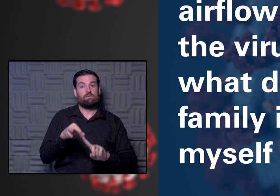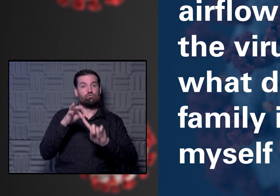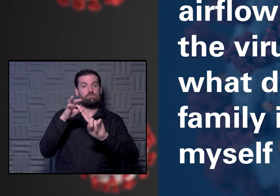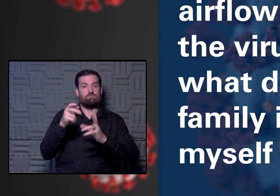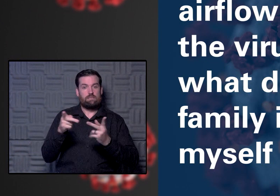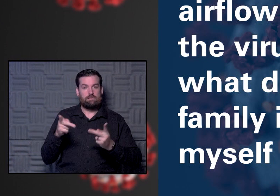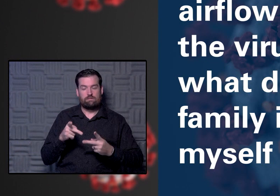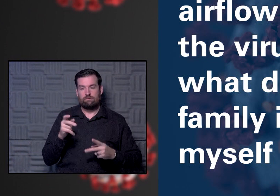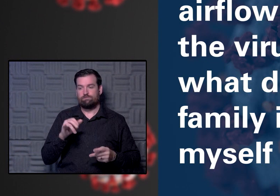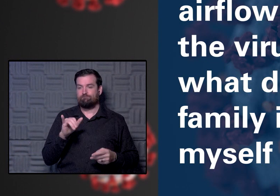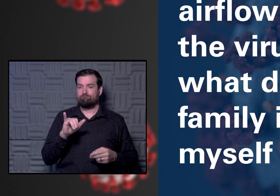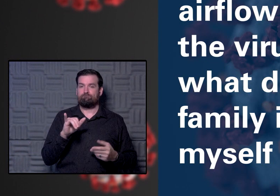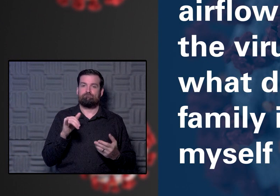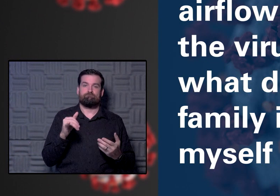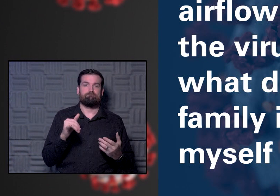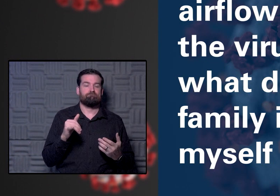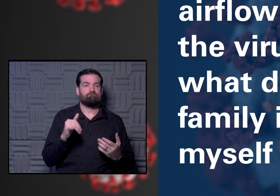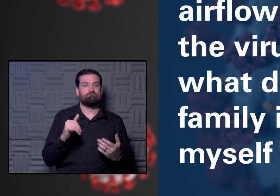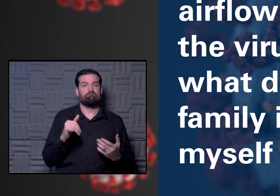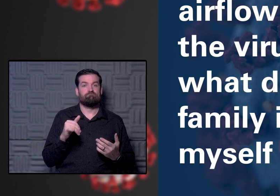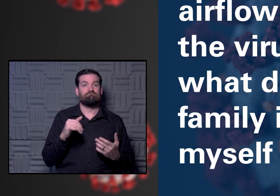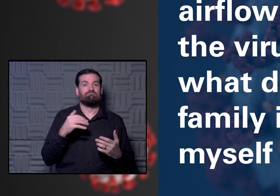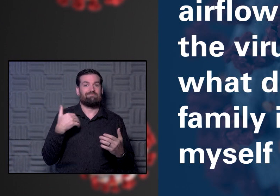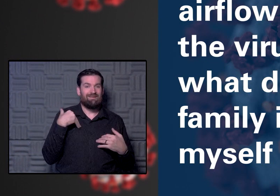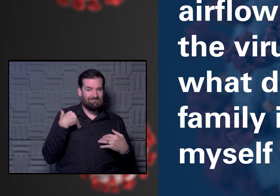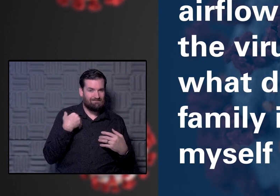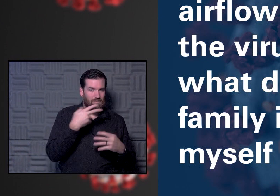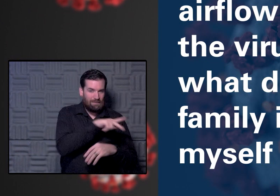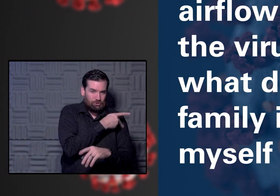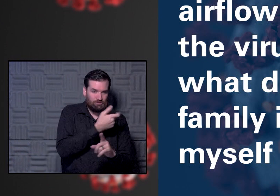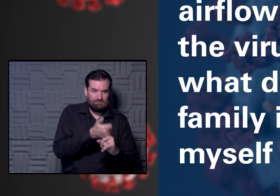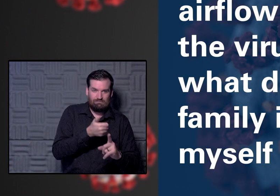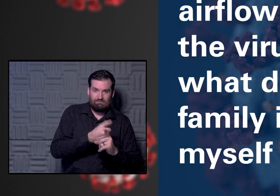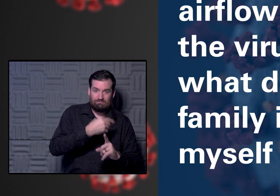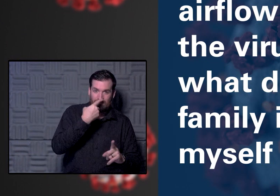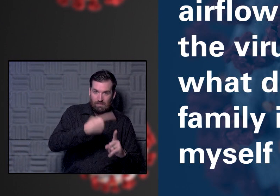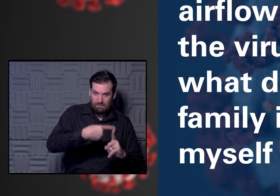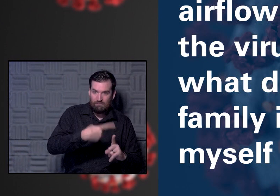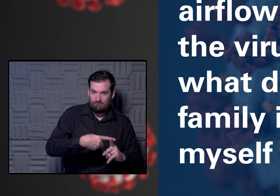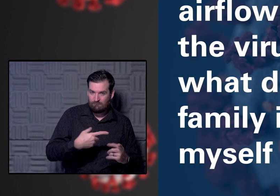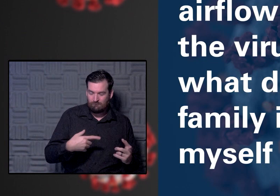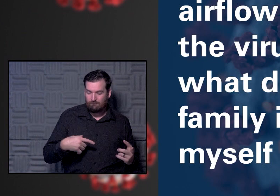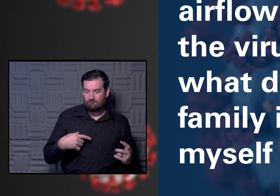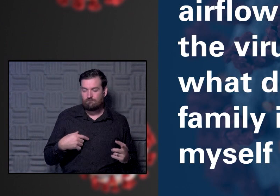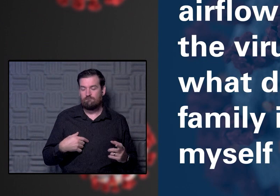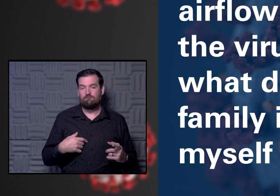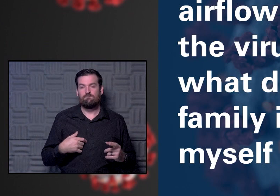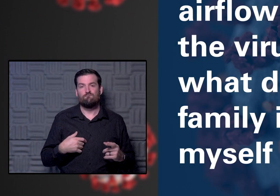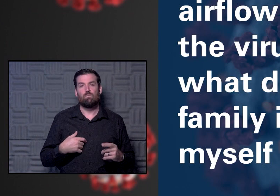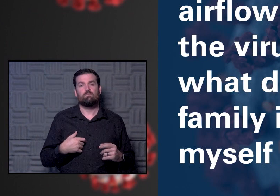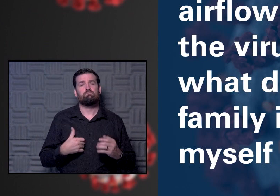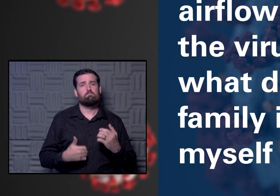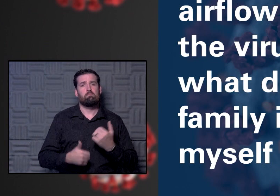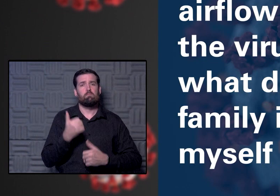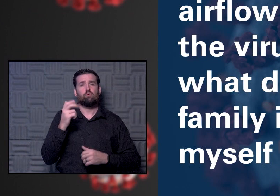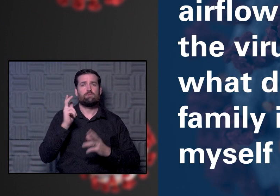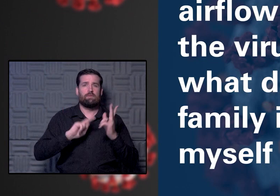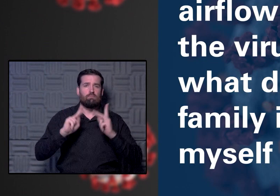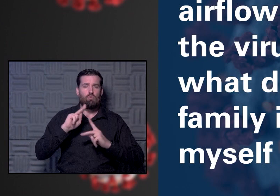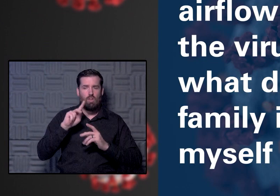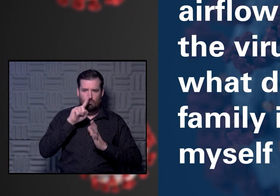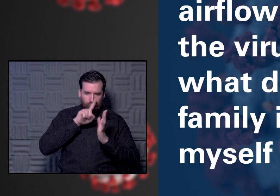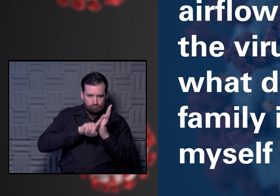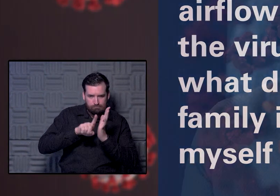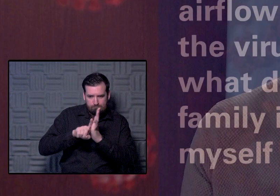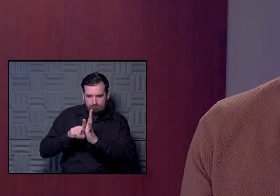where there are positive patients. So that would be something that I think most people are looking